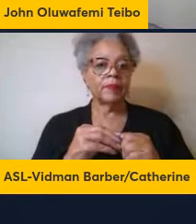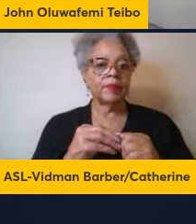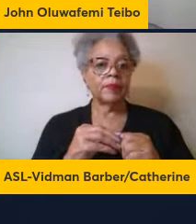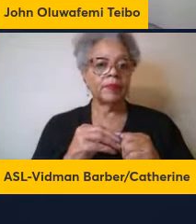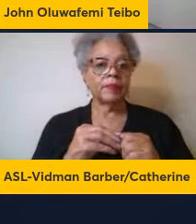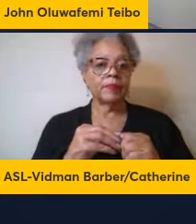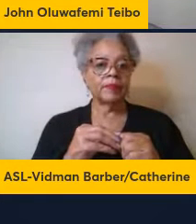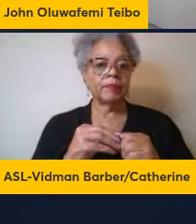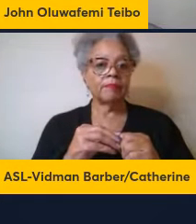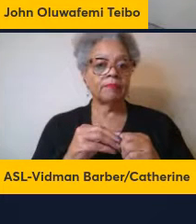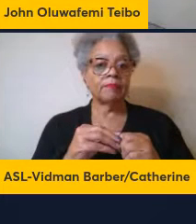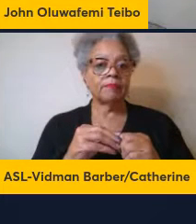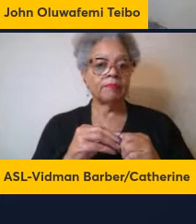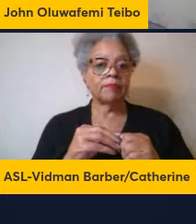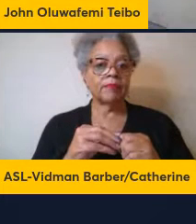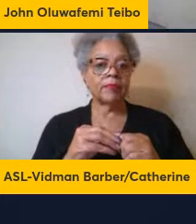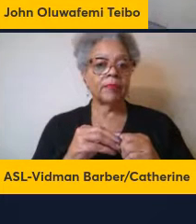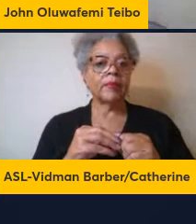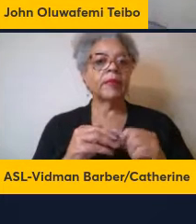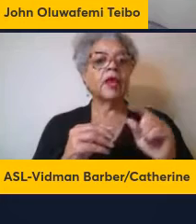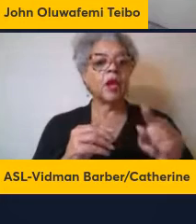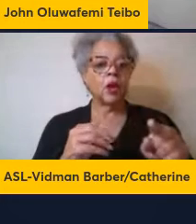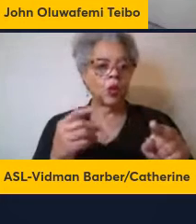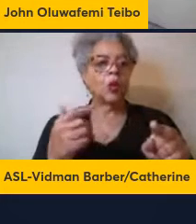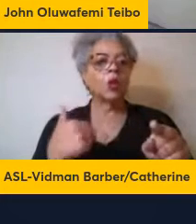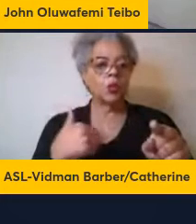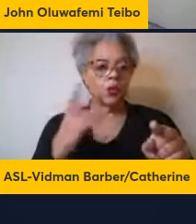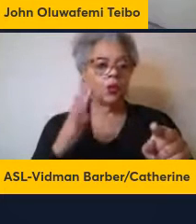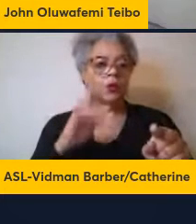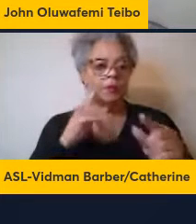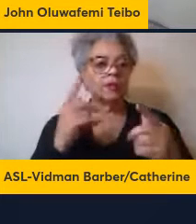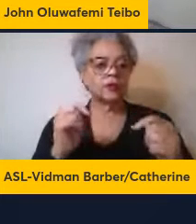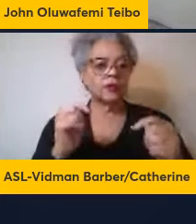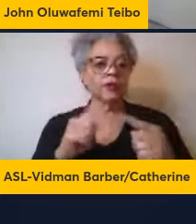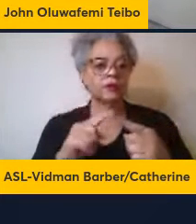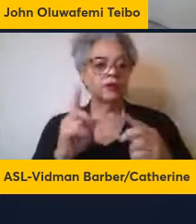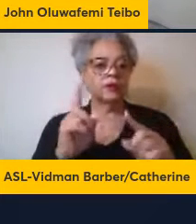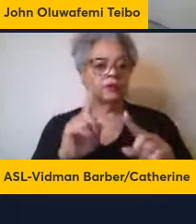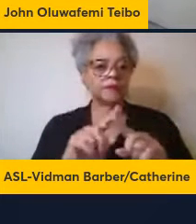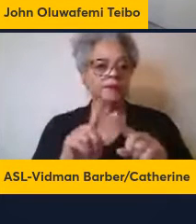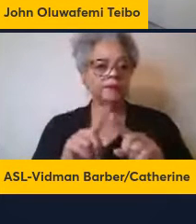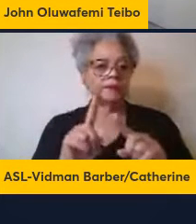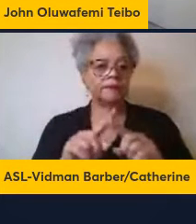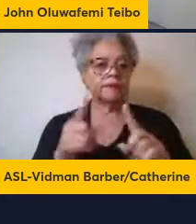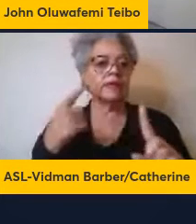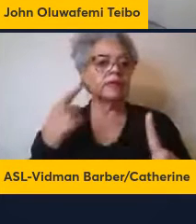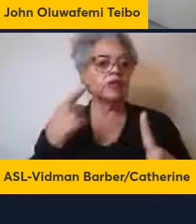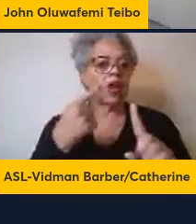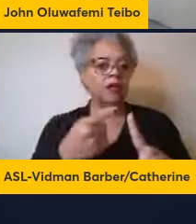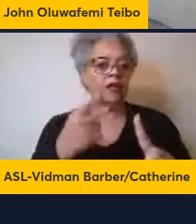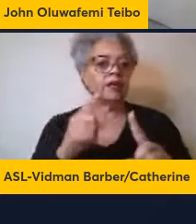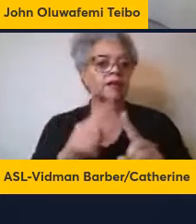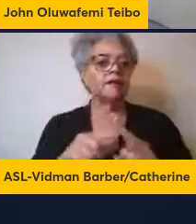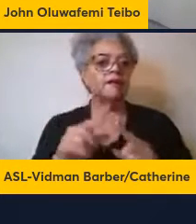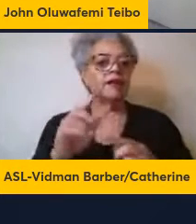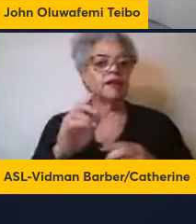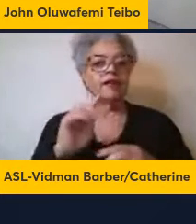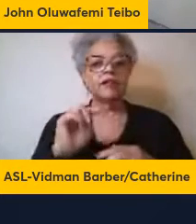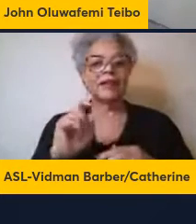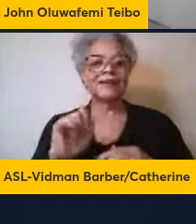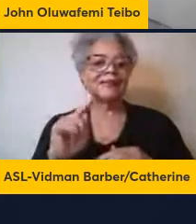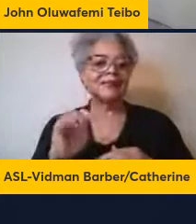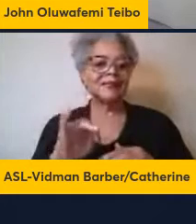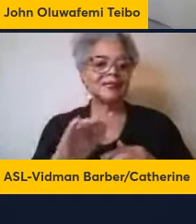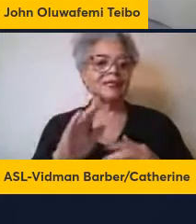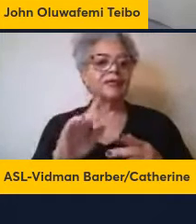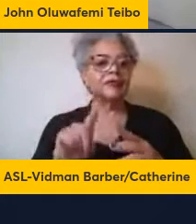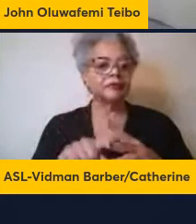will we be able to identify a unique signature of protein that can relieve the toxicity associated with this